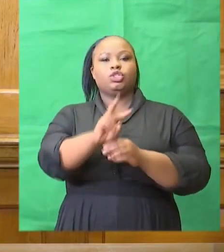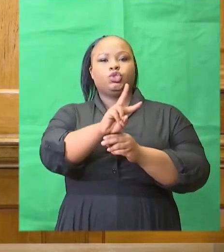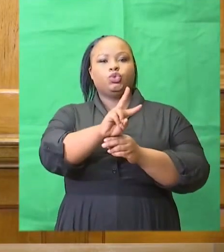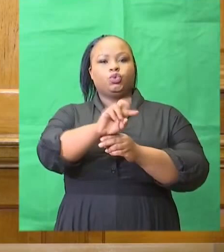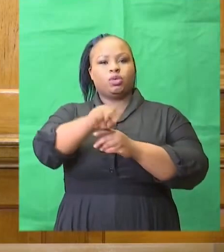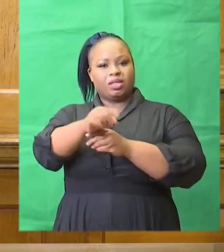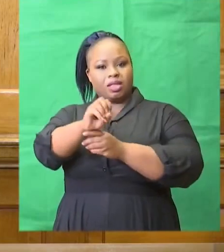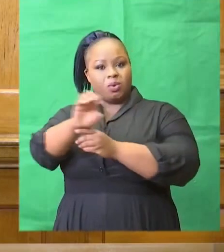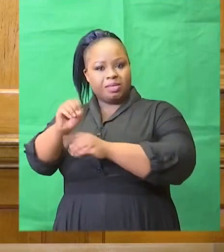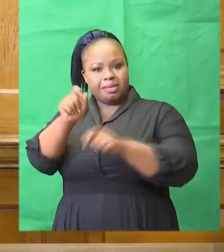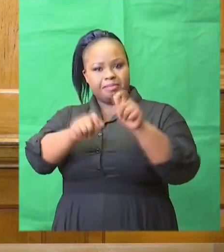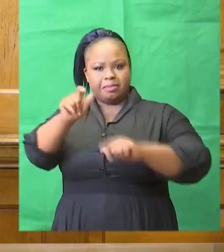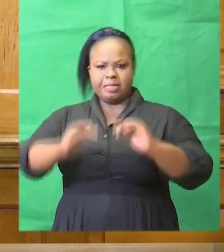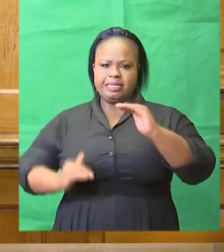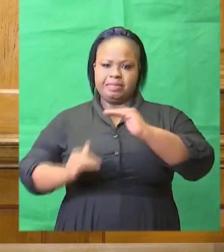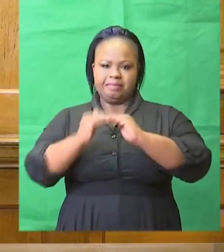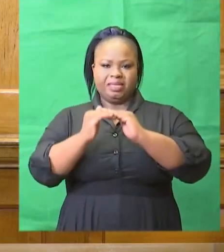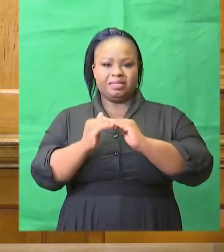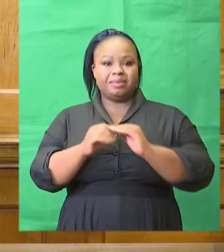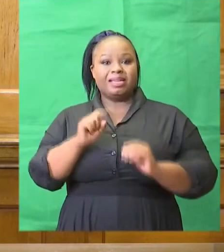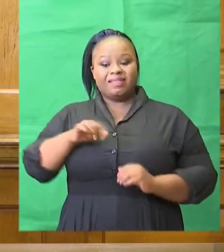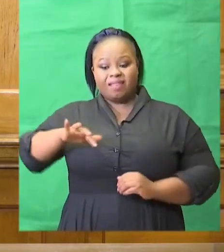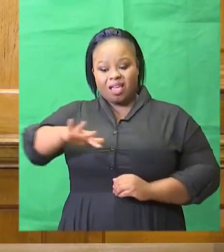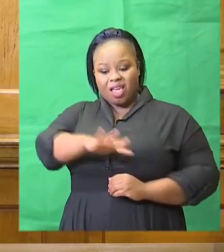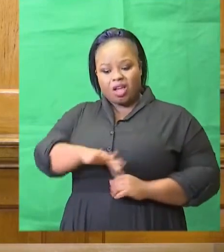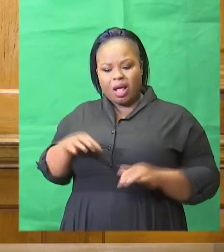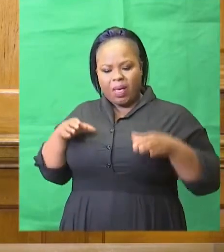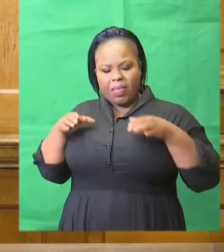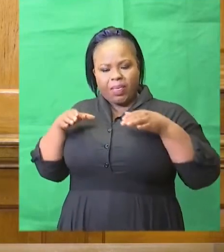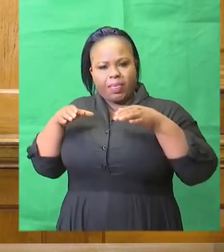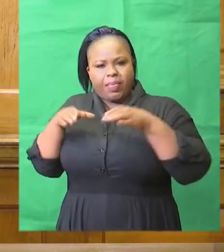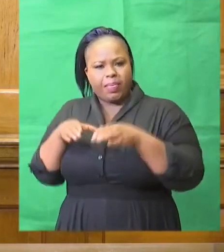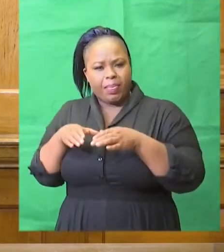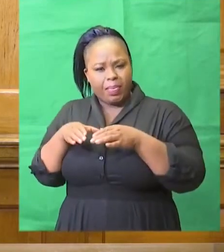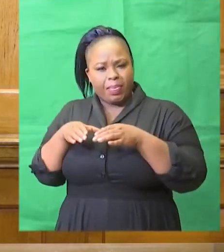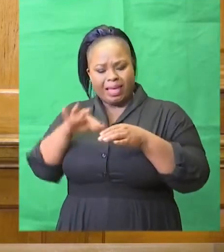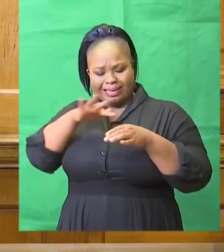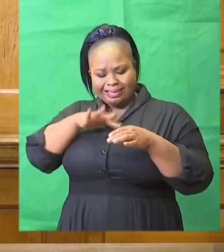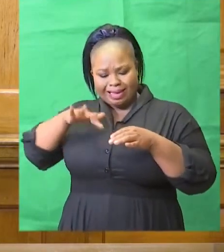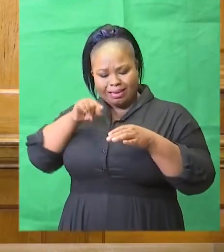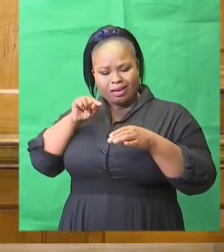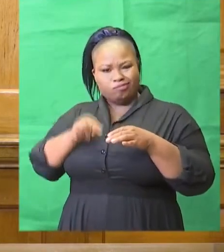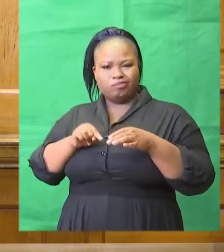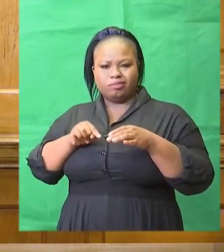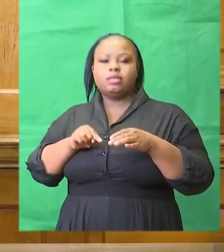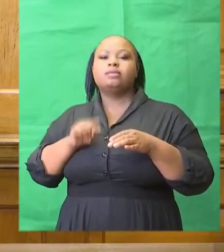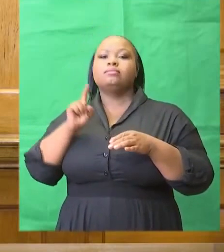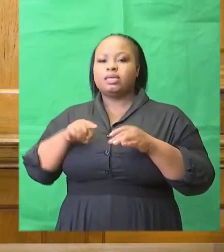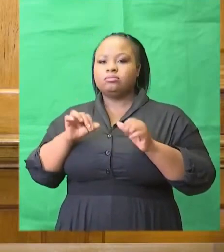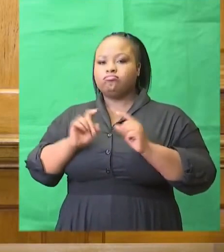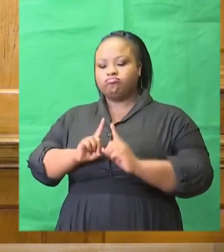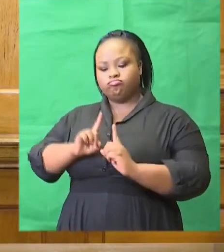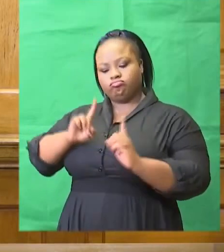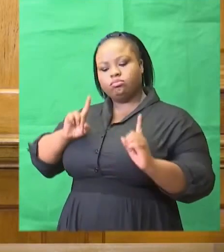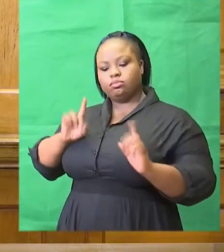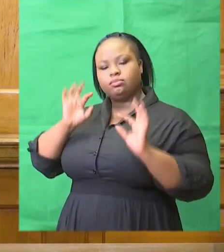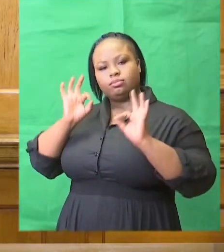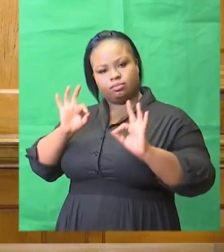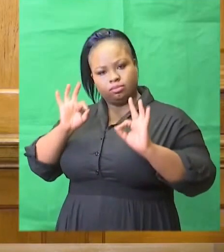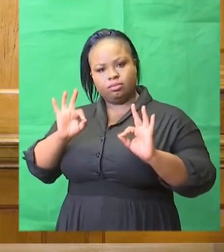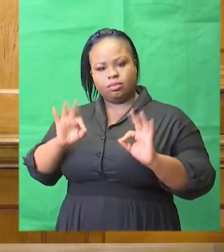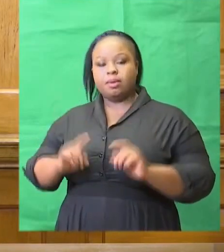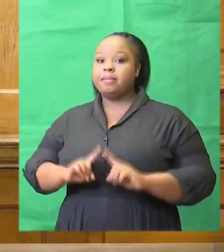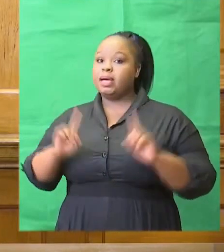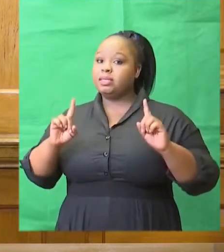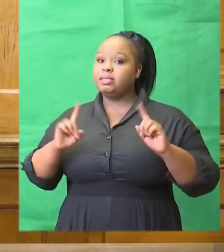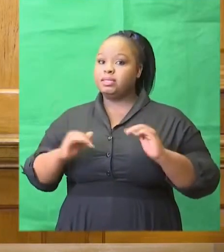outdoors. Where the venue is too small to accommodate these numbers with appropriate social distancing, then